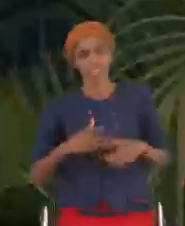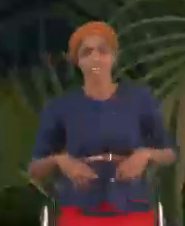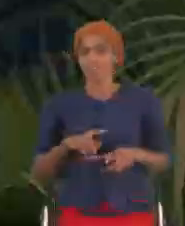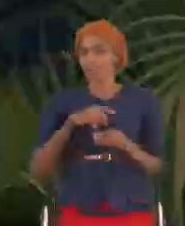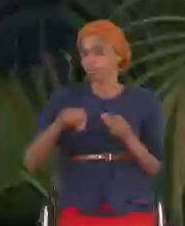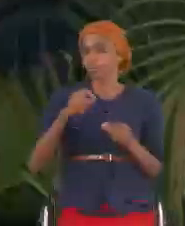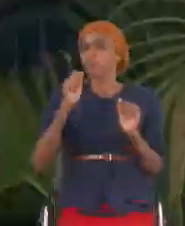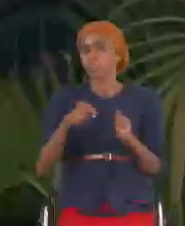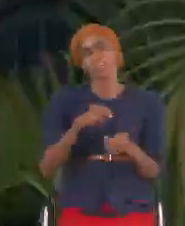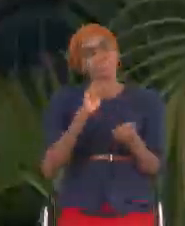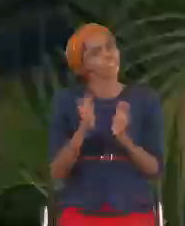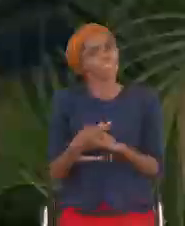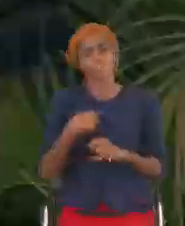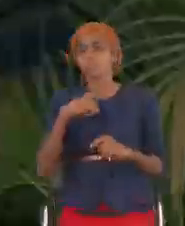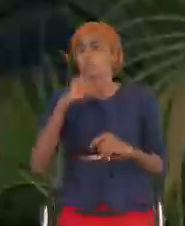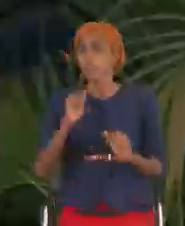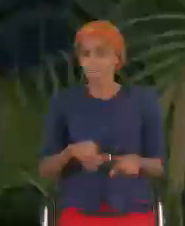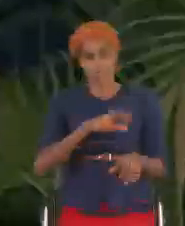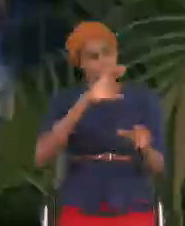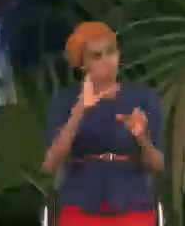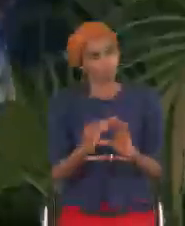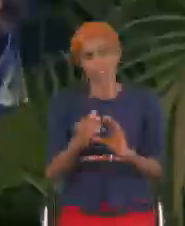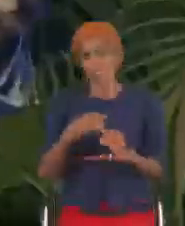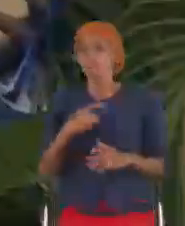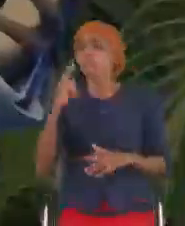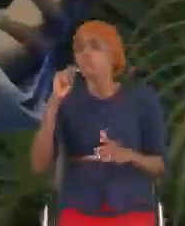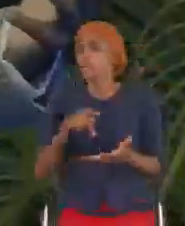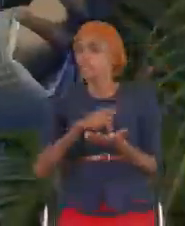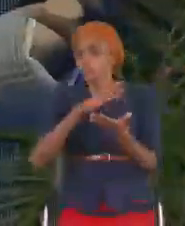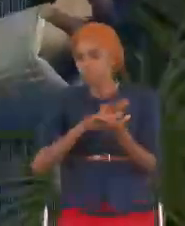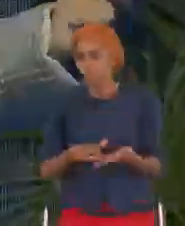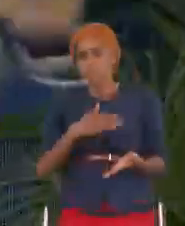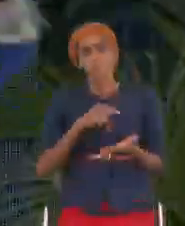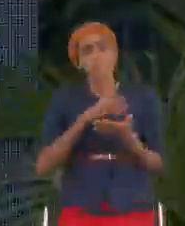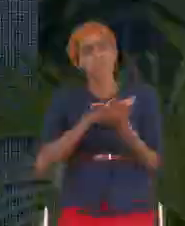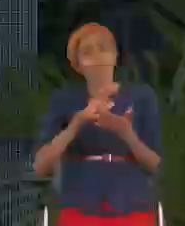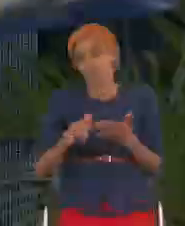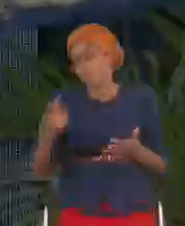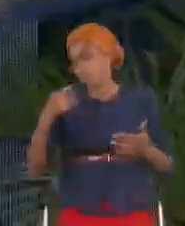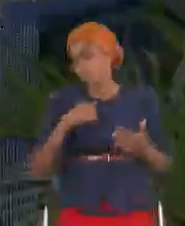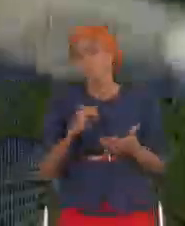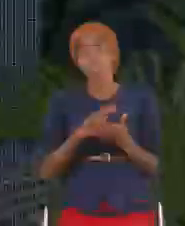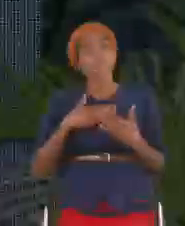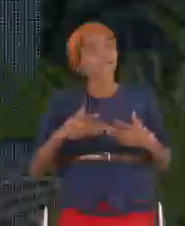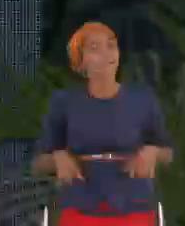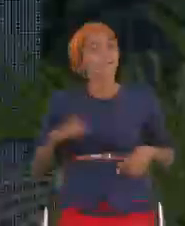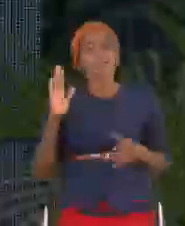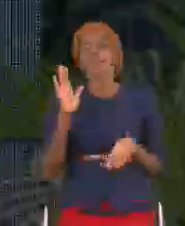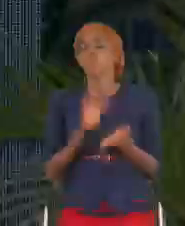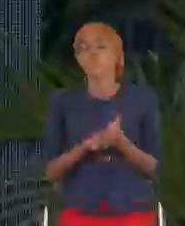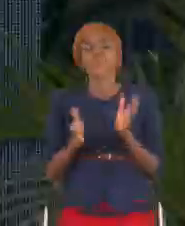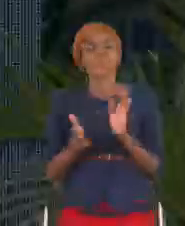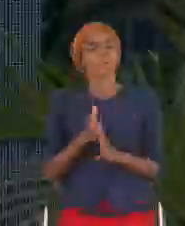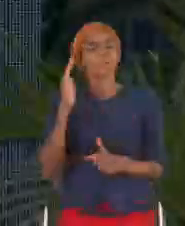me. You can convert me. And you can purge and purify me, that my life will become